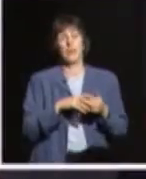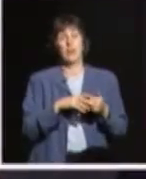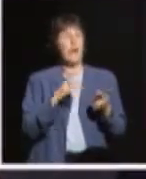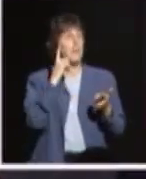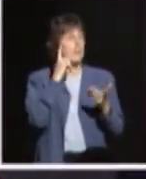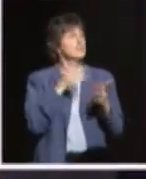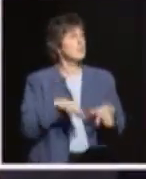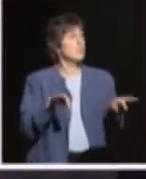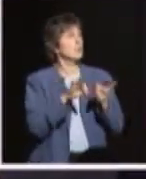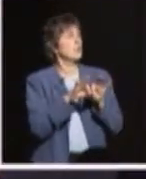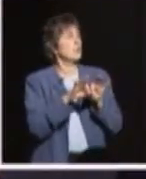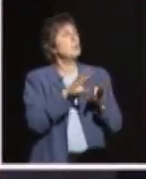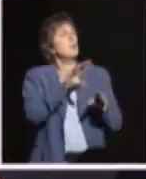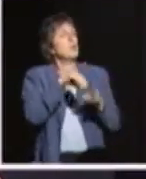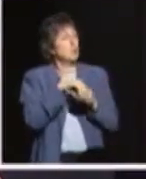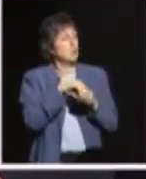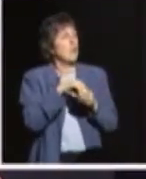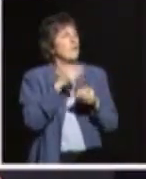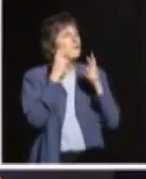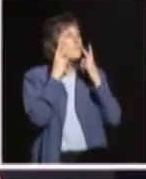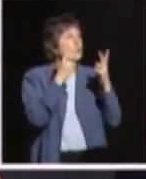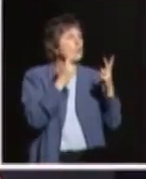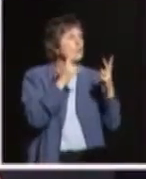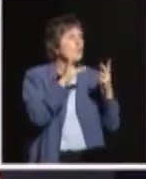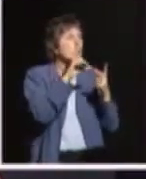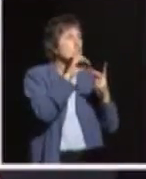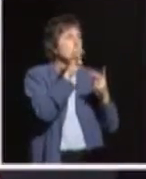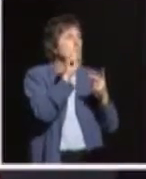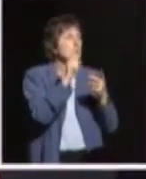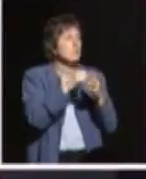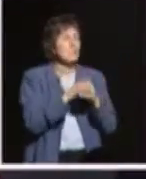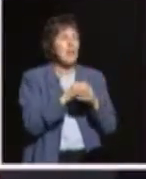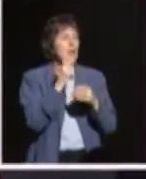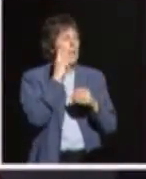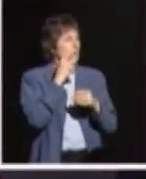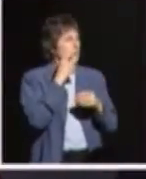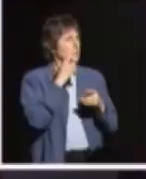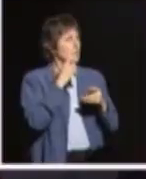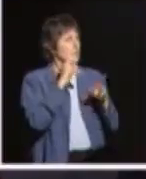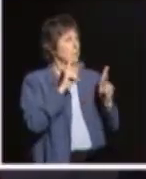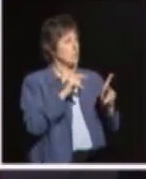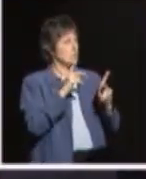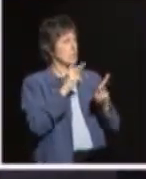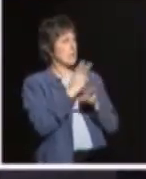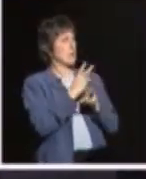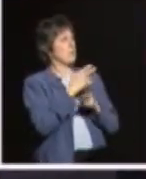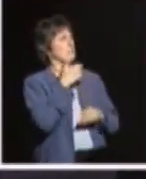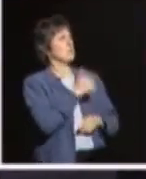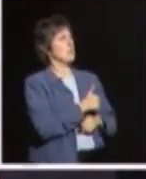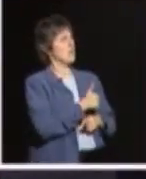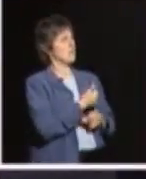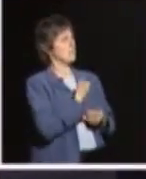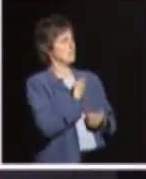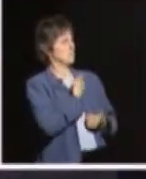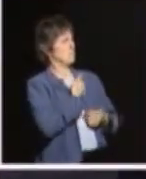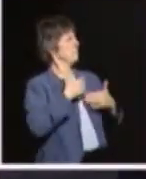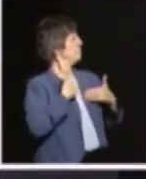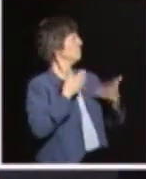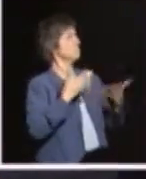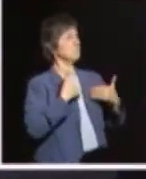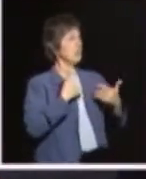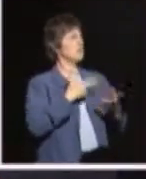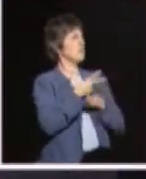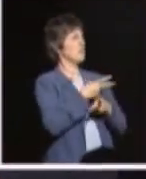absolutely essential that we include visual cues as well. I think self-sufficiency is an extremely important part of any person's self-esteem, and so